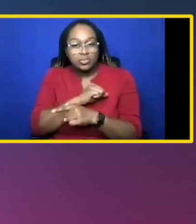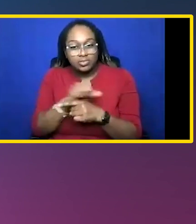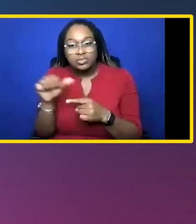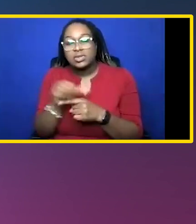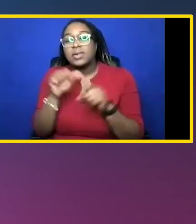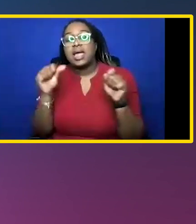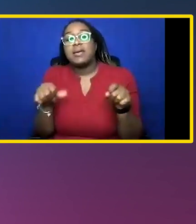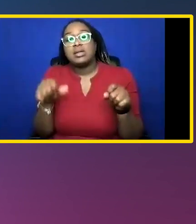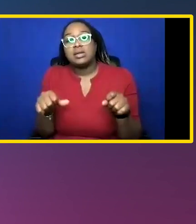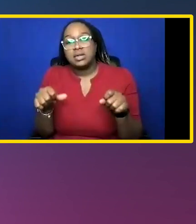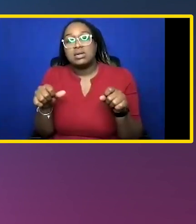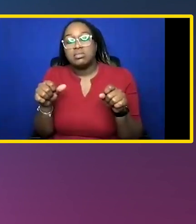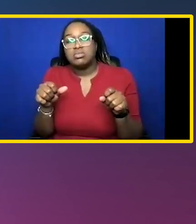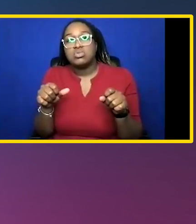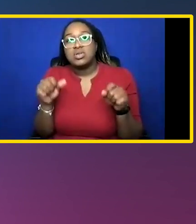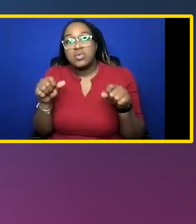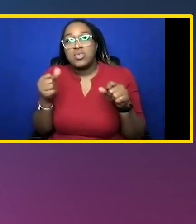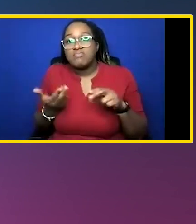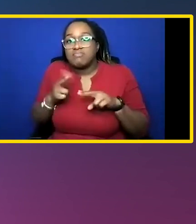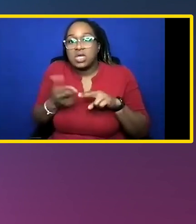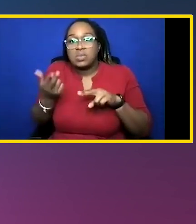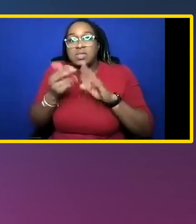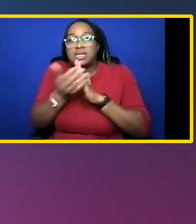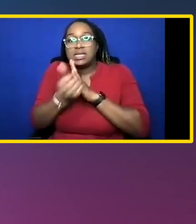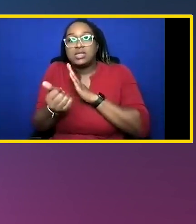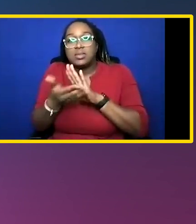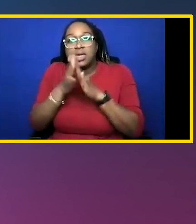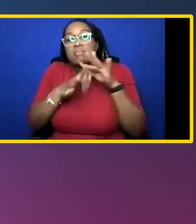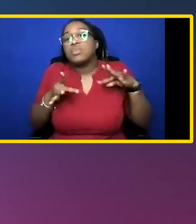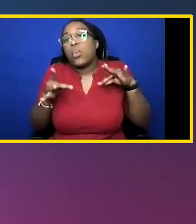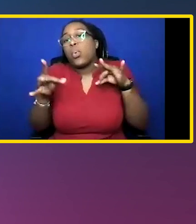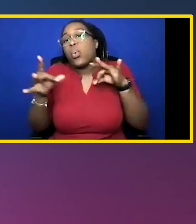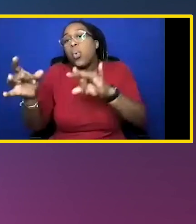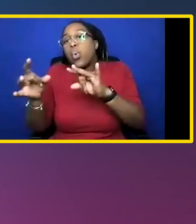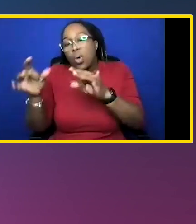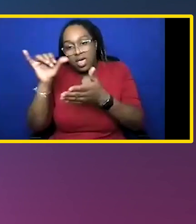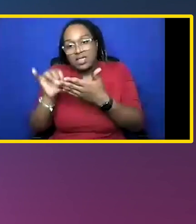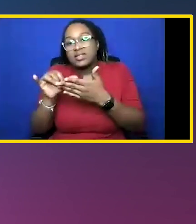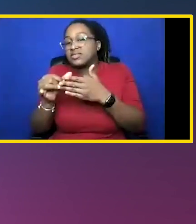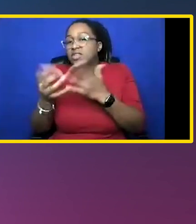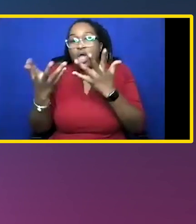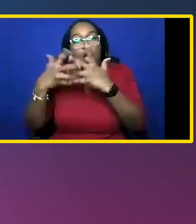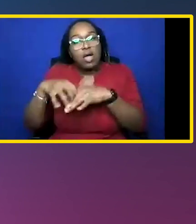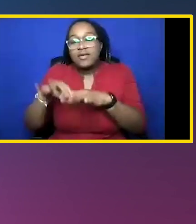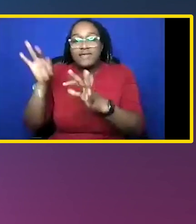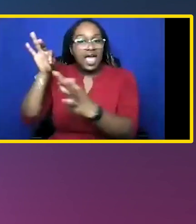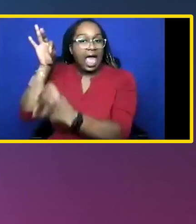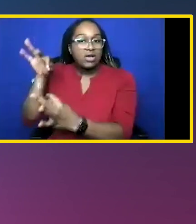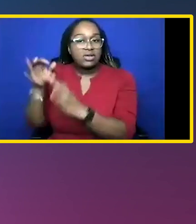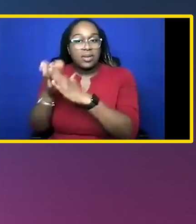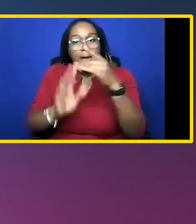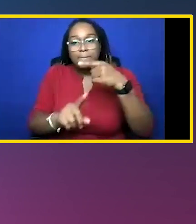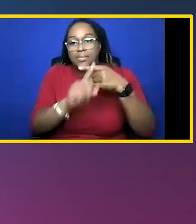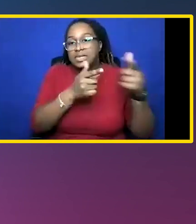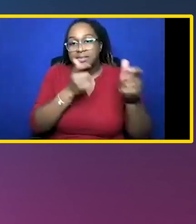to be able to make sure that you build that skill up to fluency, which is the fluid combination of accuracy plus speed,